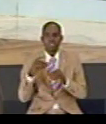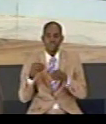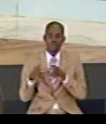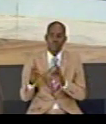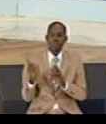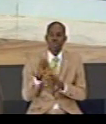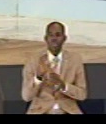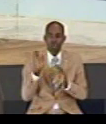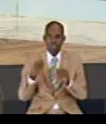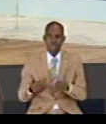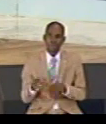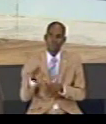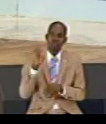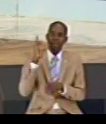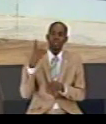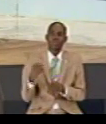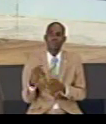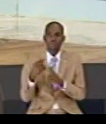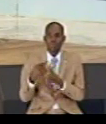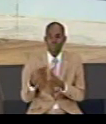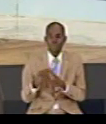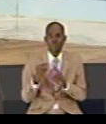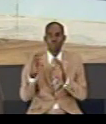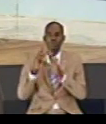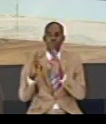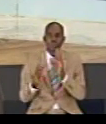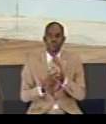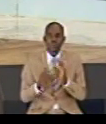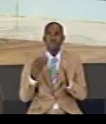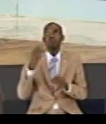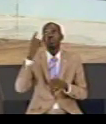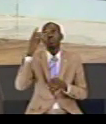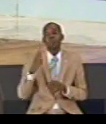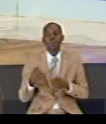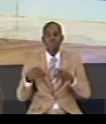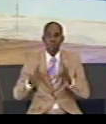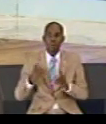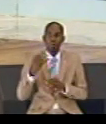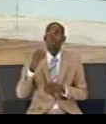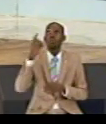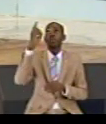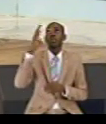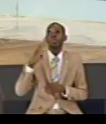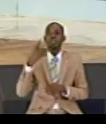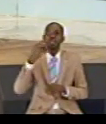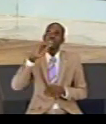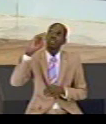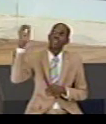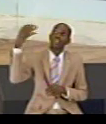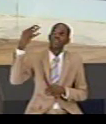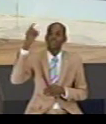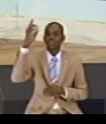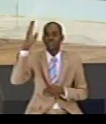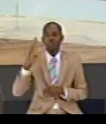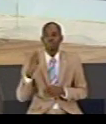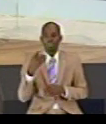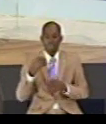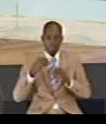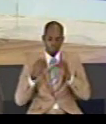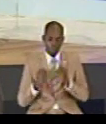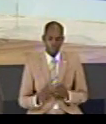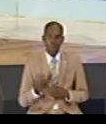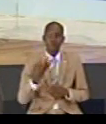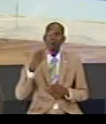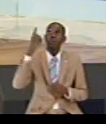God, the will of God, the way of God, the grace of God, the power of God,